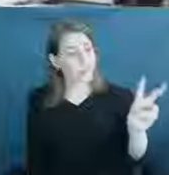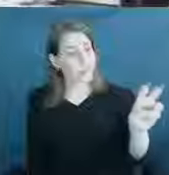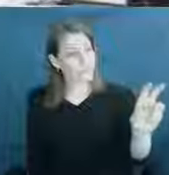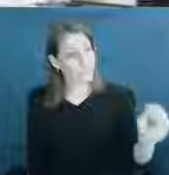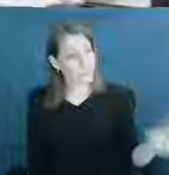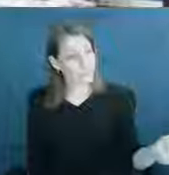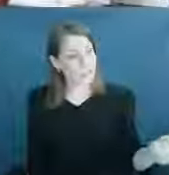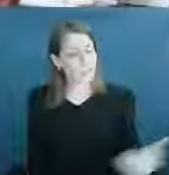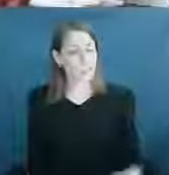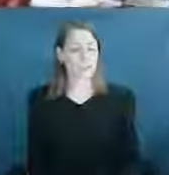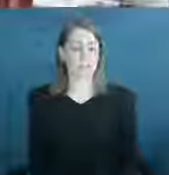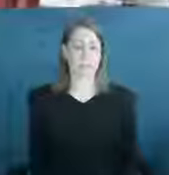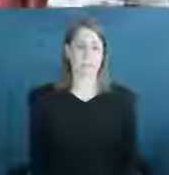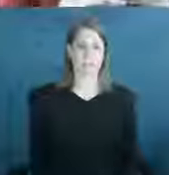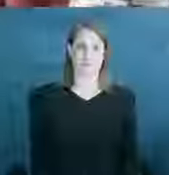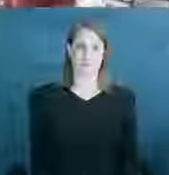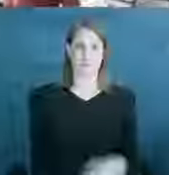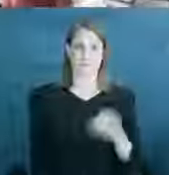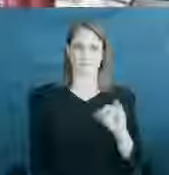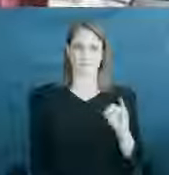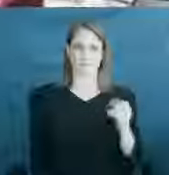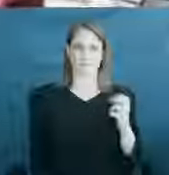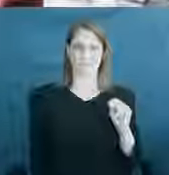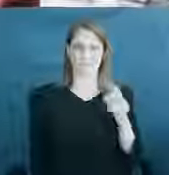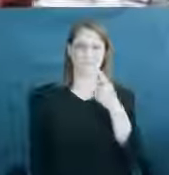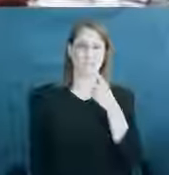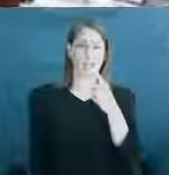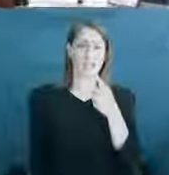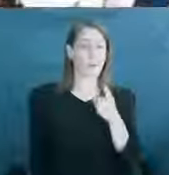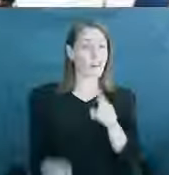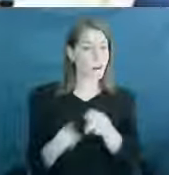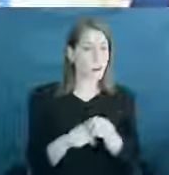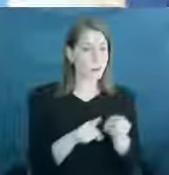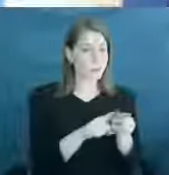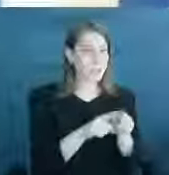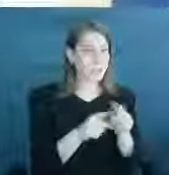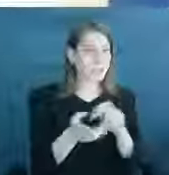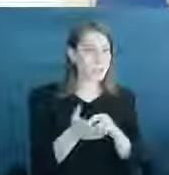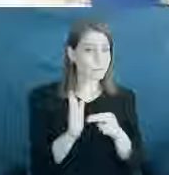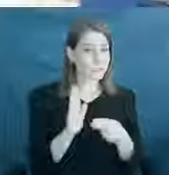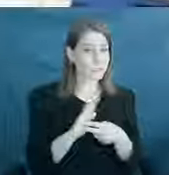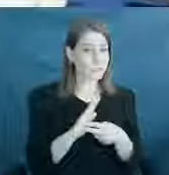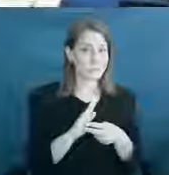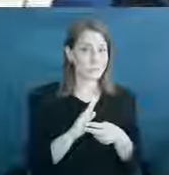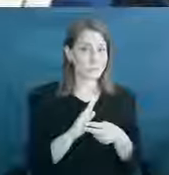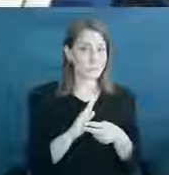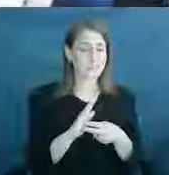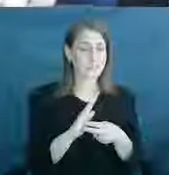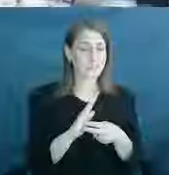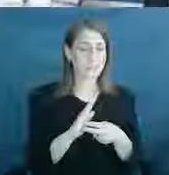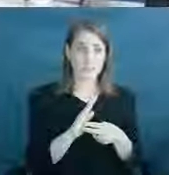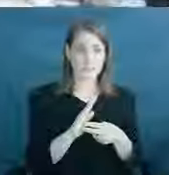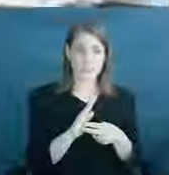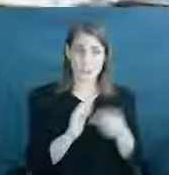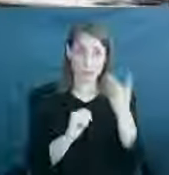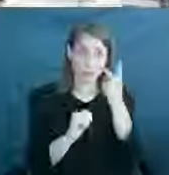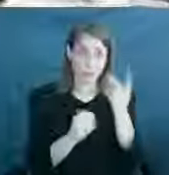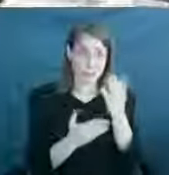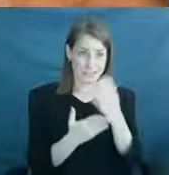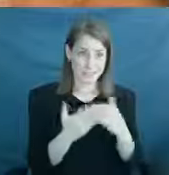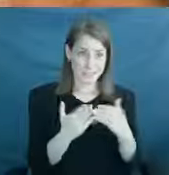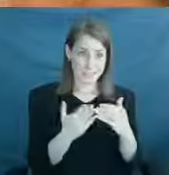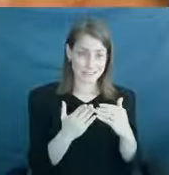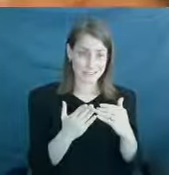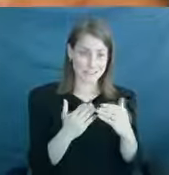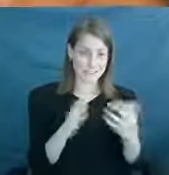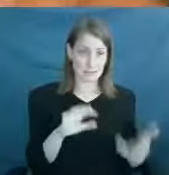Oh, you do that. Excuse me. Kevin? Kevin? And it also means that when you get